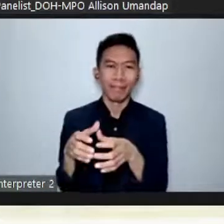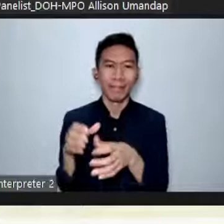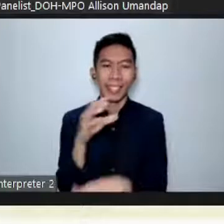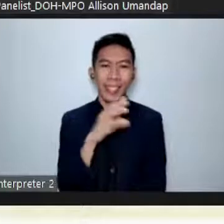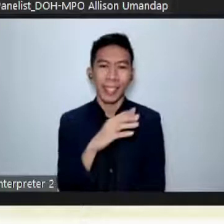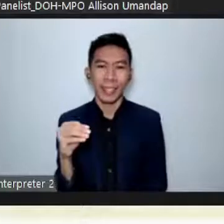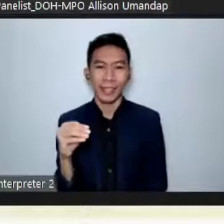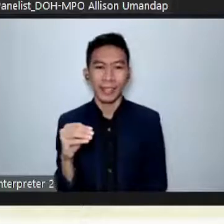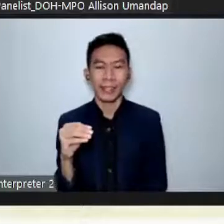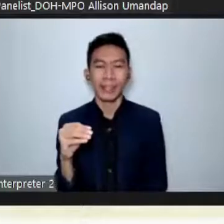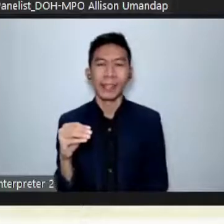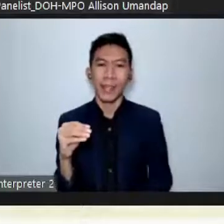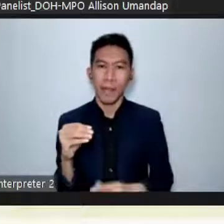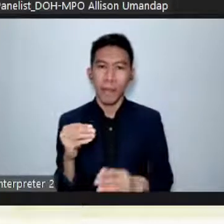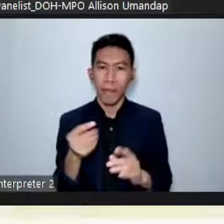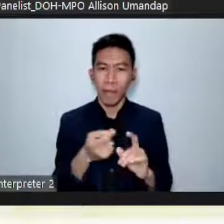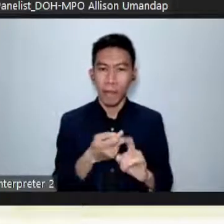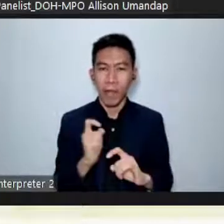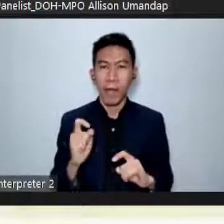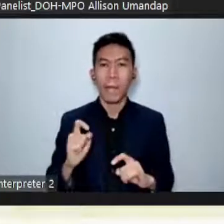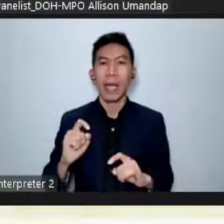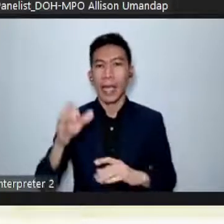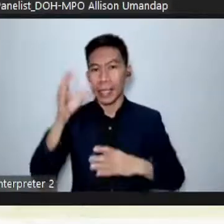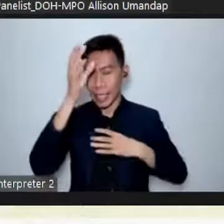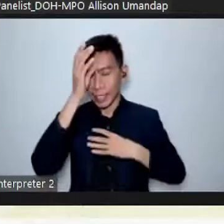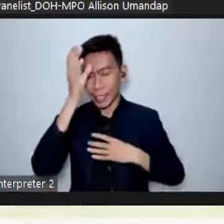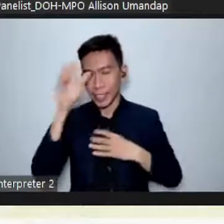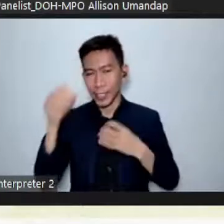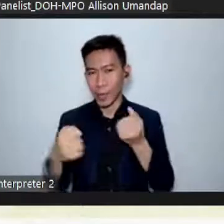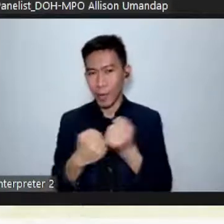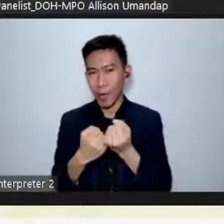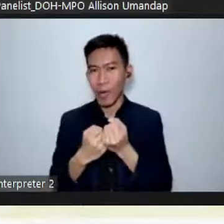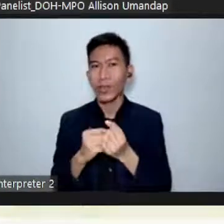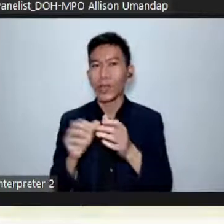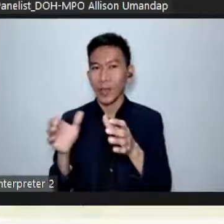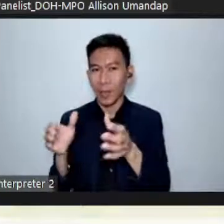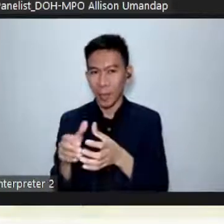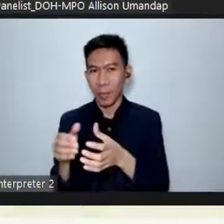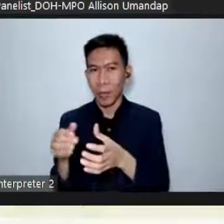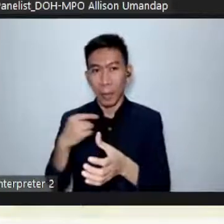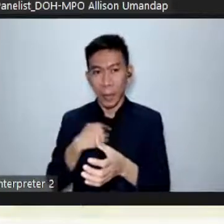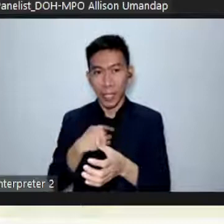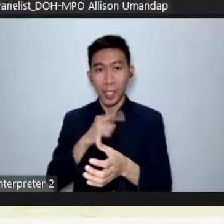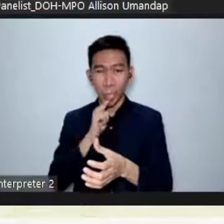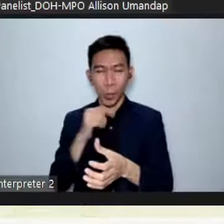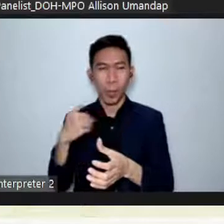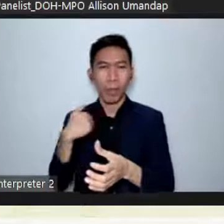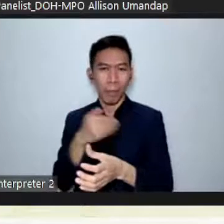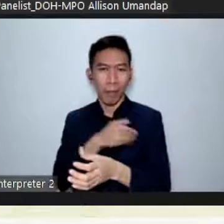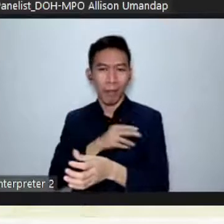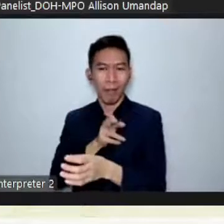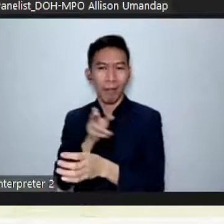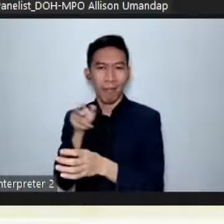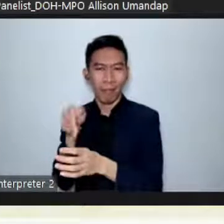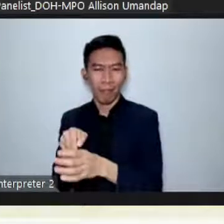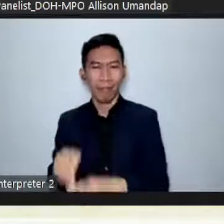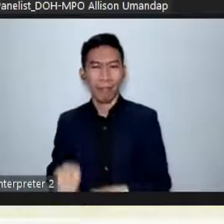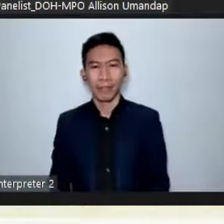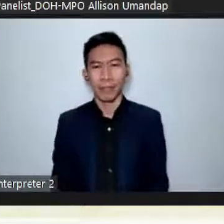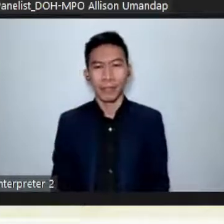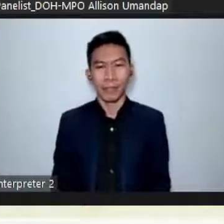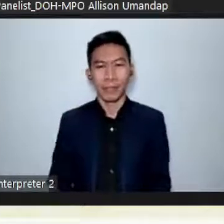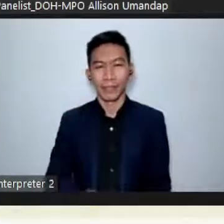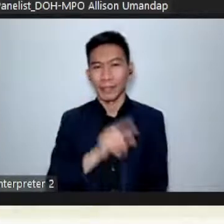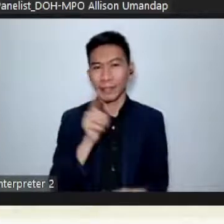of the cancer support groups that I am a member of. And I think the